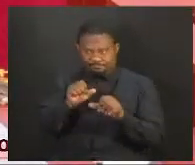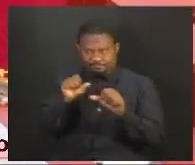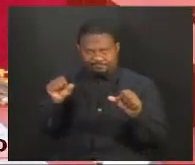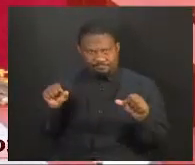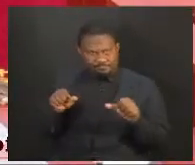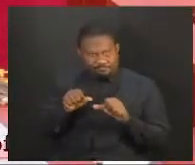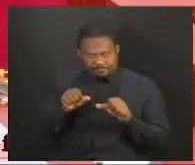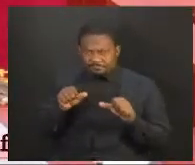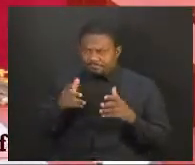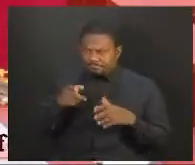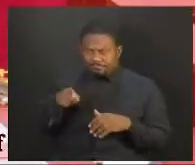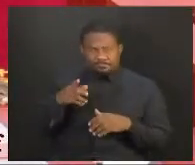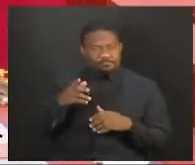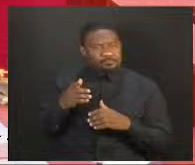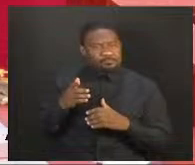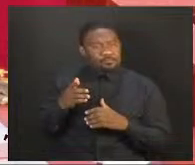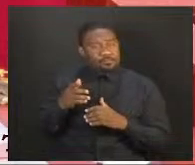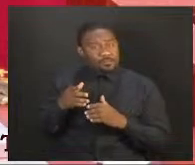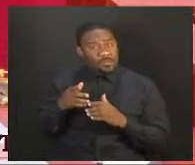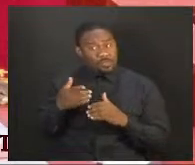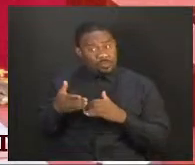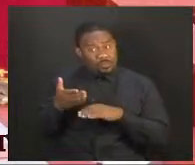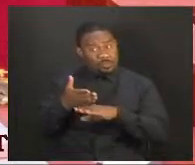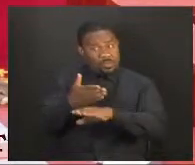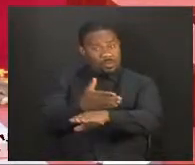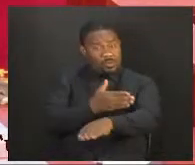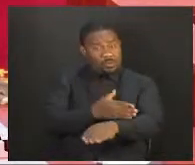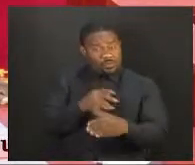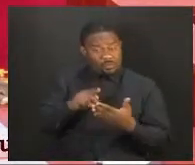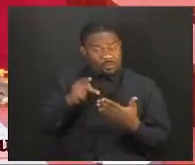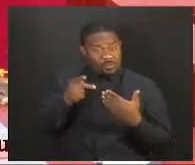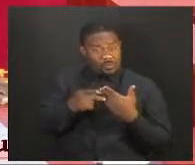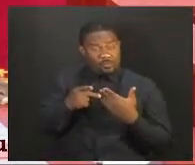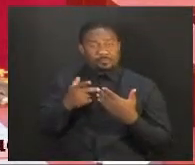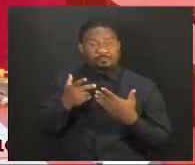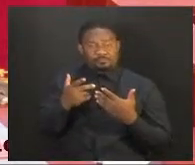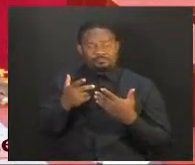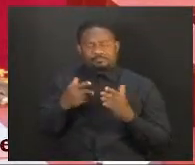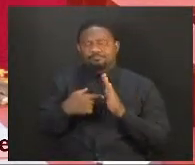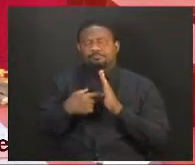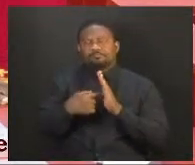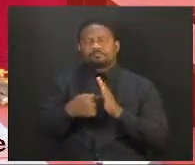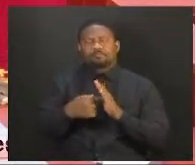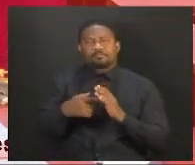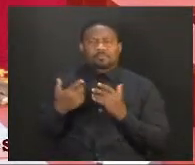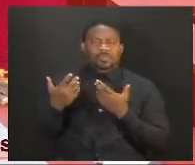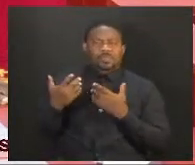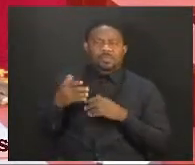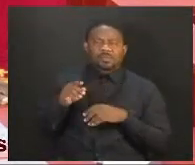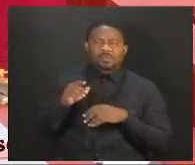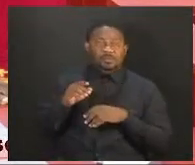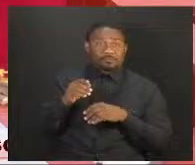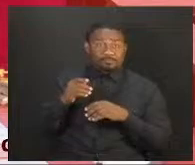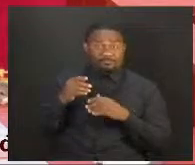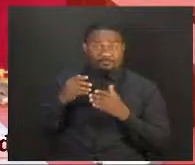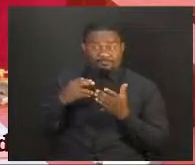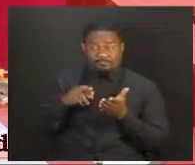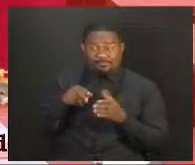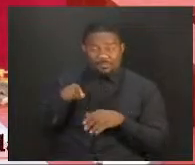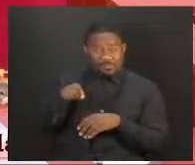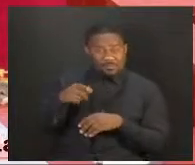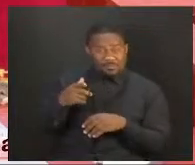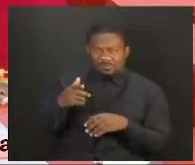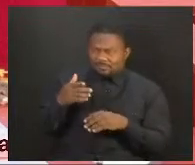Energy Sector Recovery Program, ESRP, revealed that the business-as-usual energy sector financing shortfall